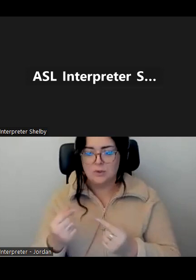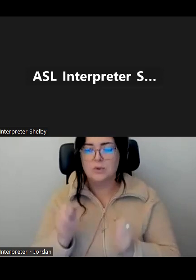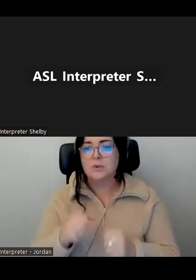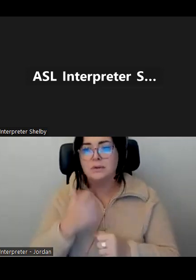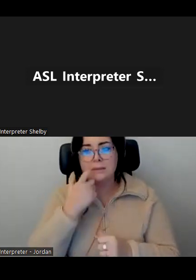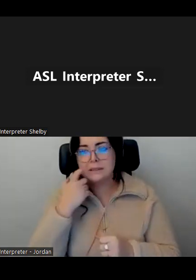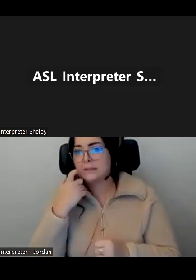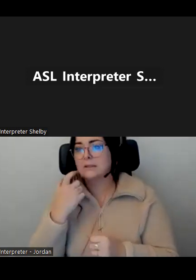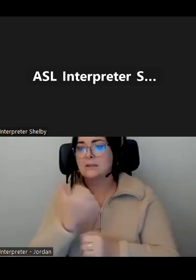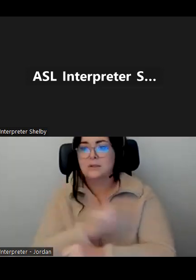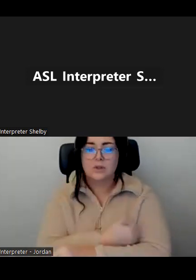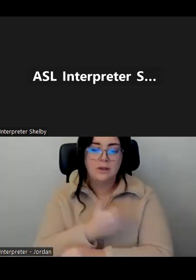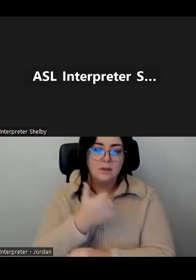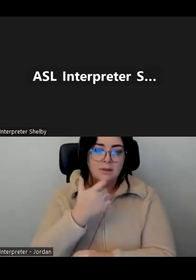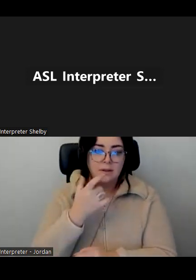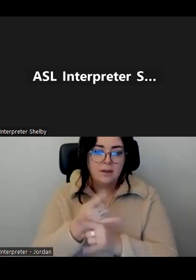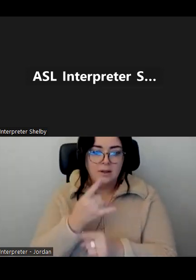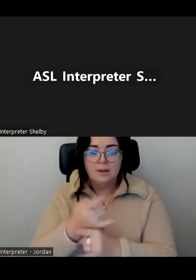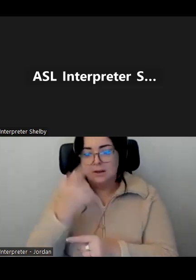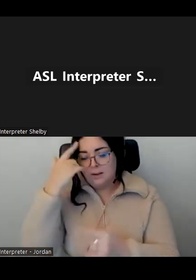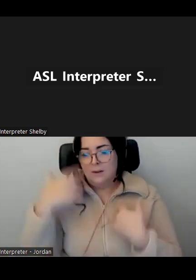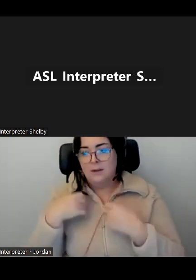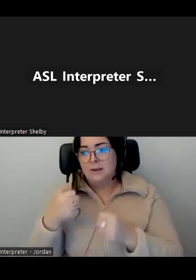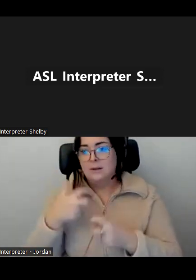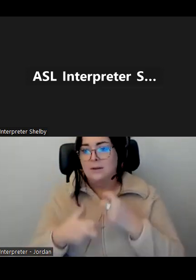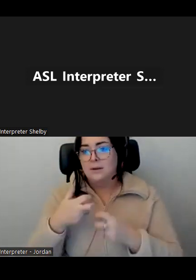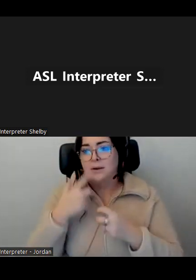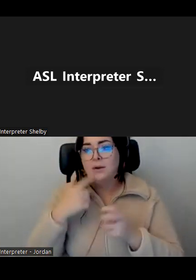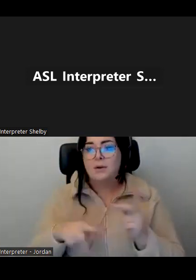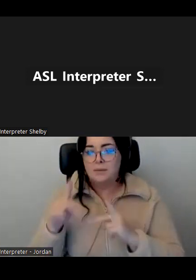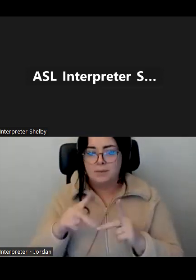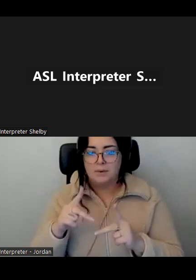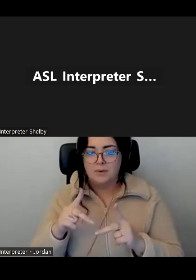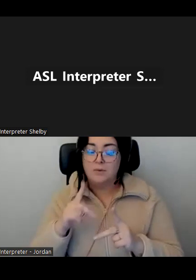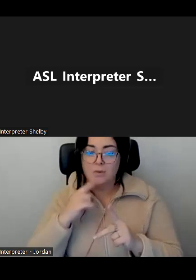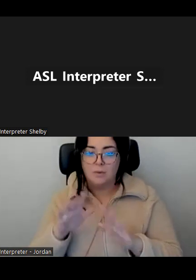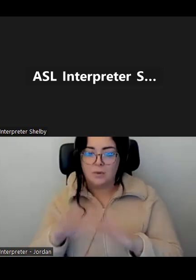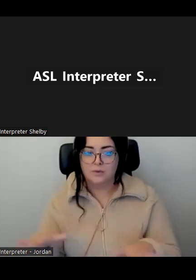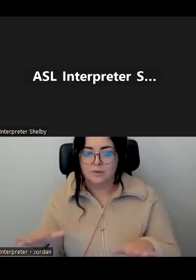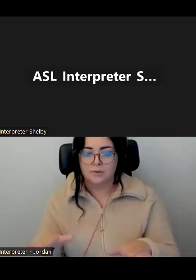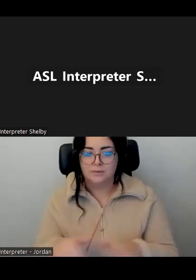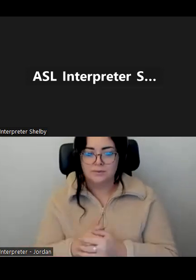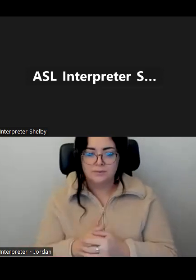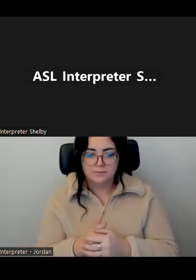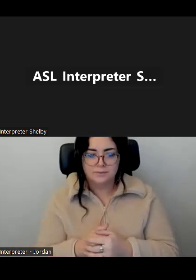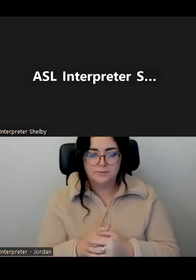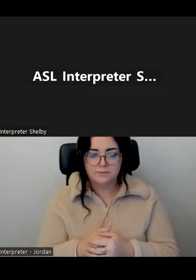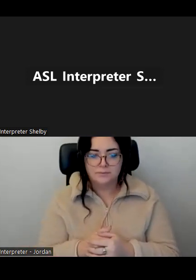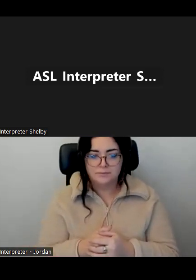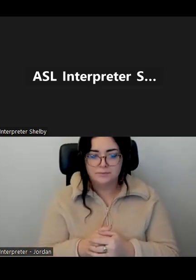addiction, mental health problems for people, for children and adults as they grow up as well.